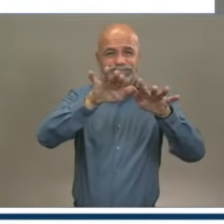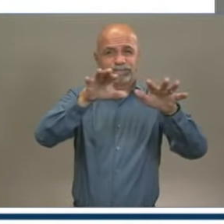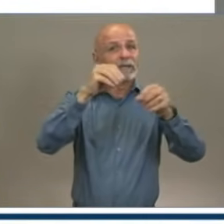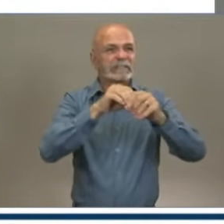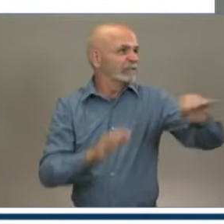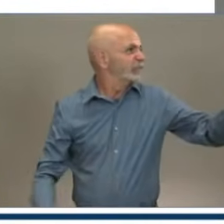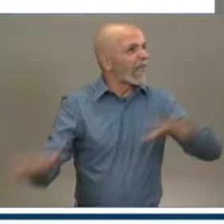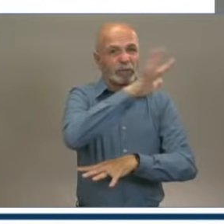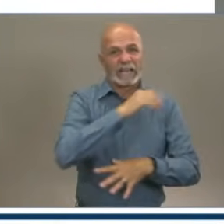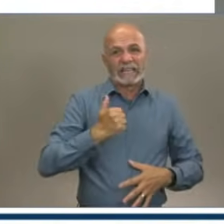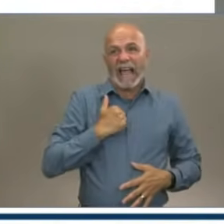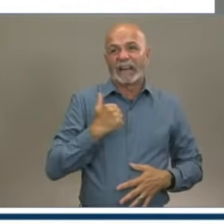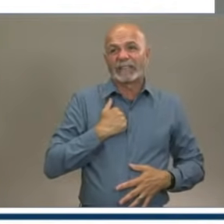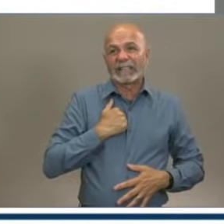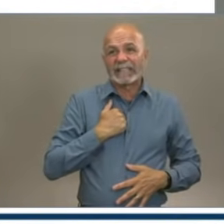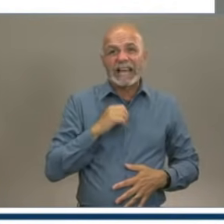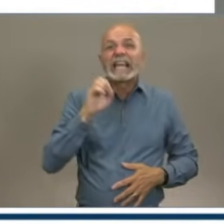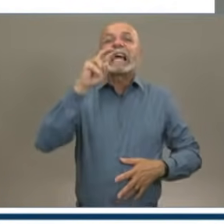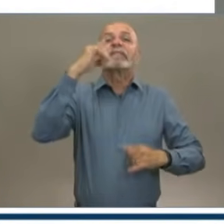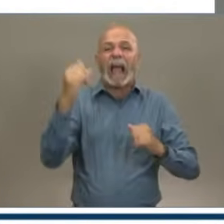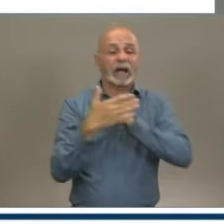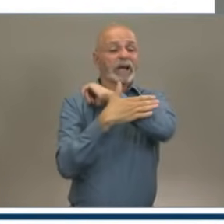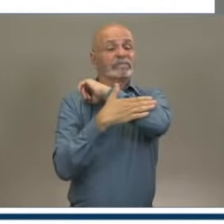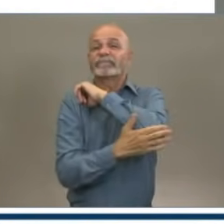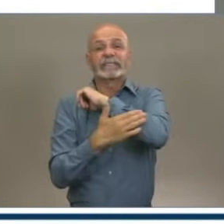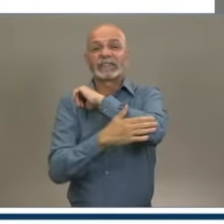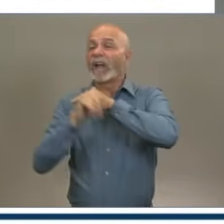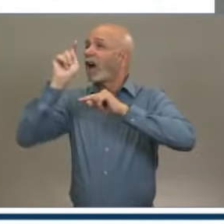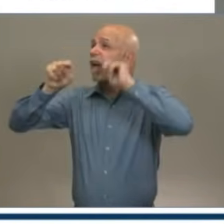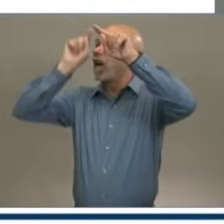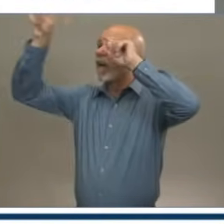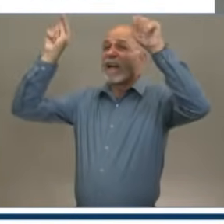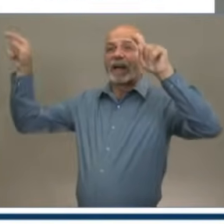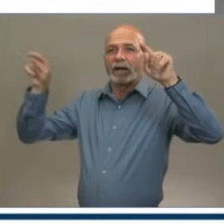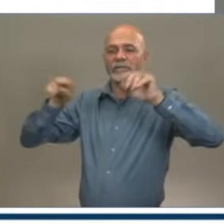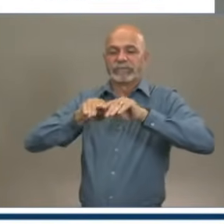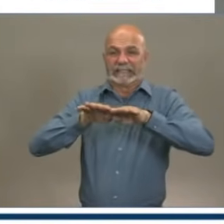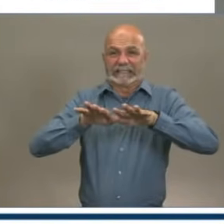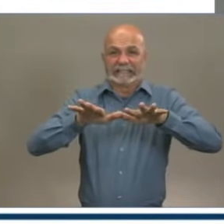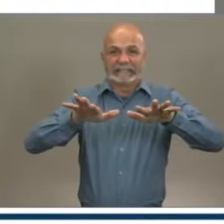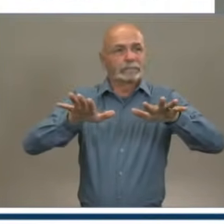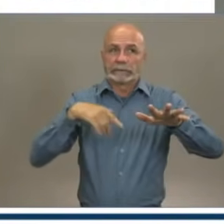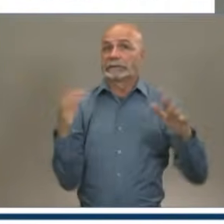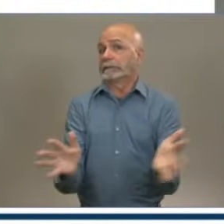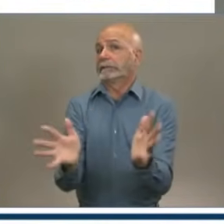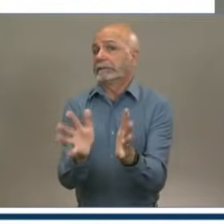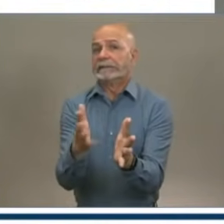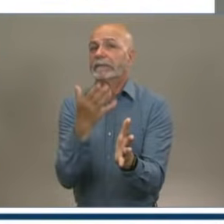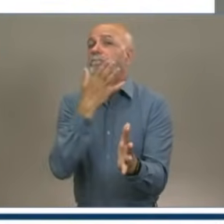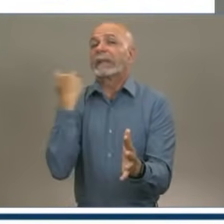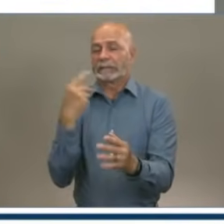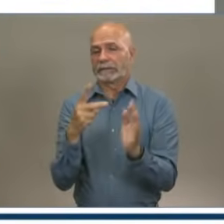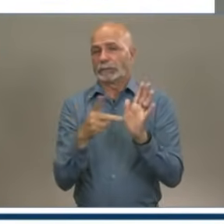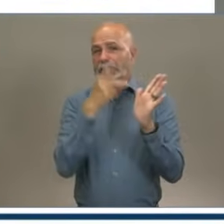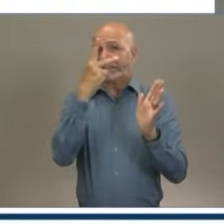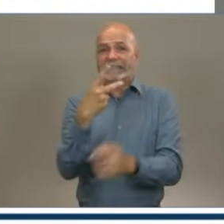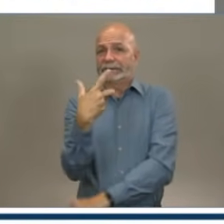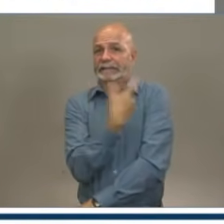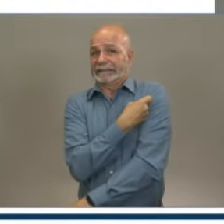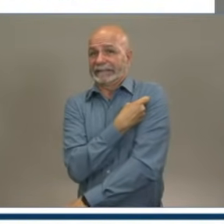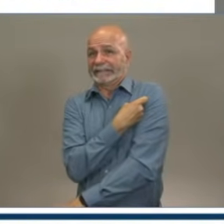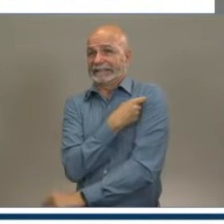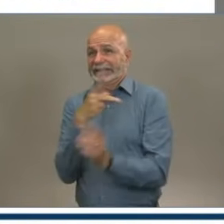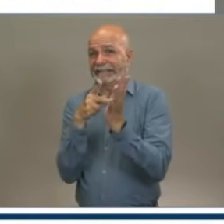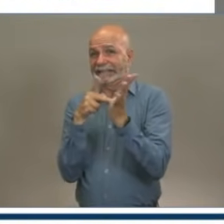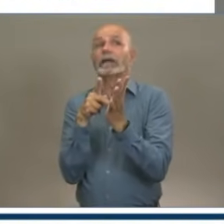every eligible person to get both doses of vaccine to help protect us all. The sooner we do that, the sooner we can lift more restrictions